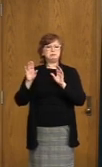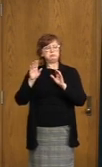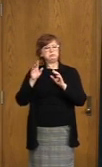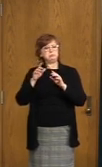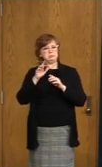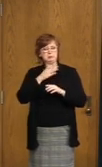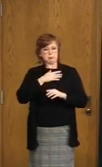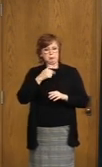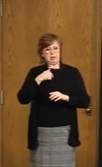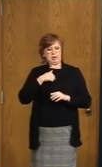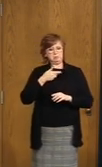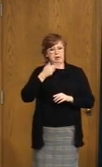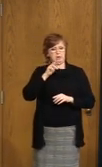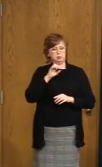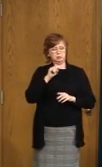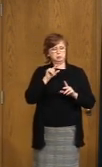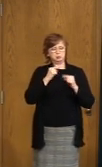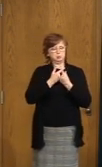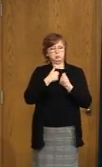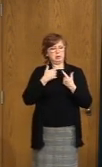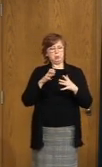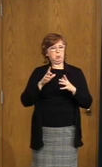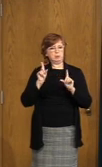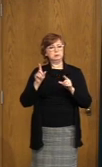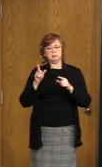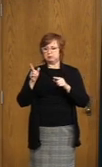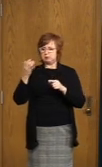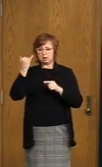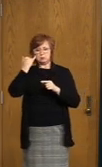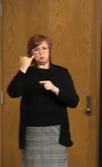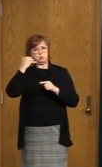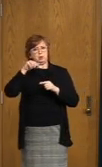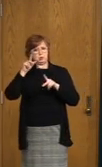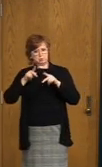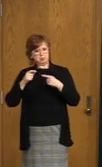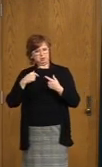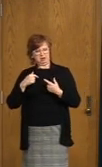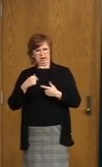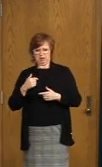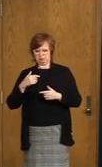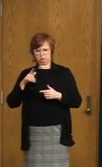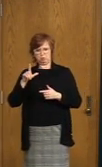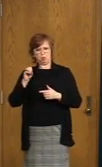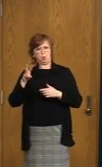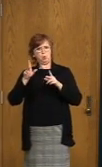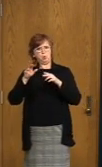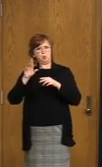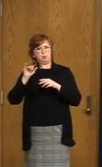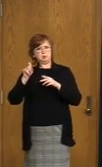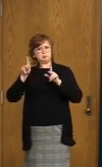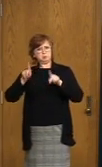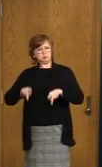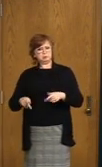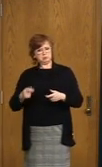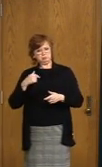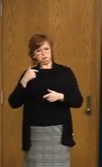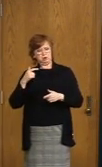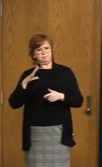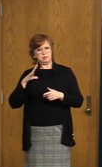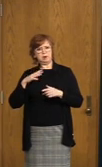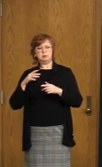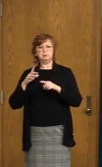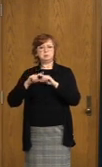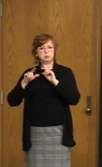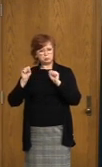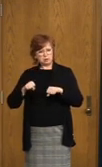But, some people can choose to have this moderate risk. But certainly if the same 4 people get together at someone's house, in a living room